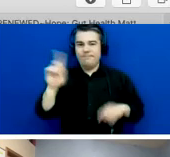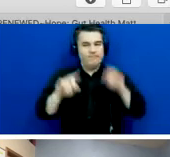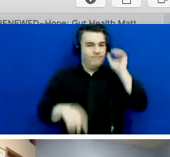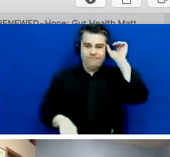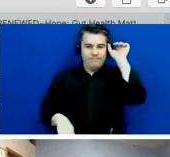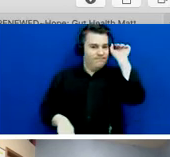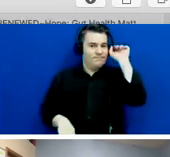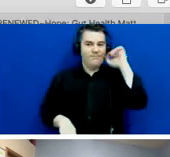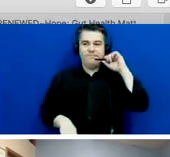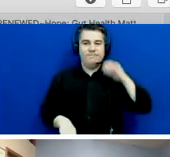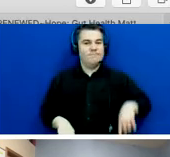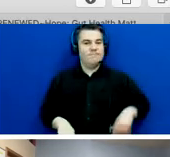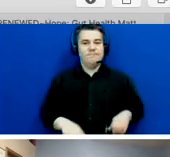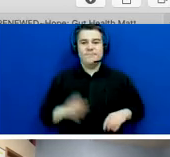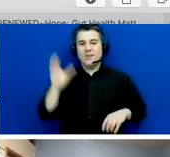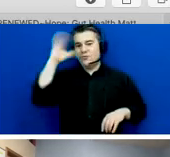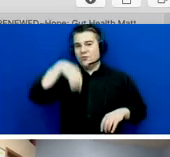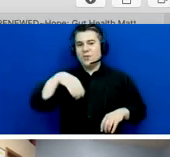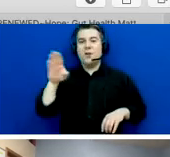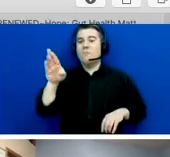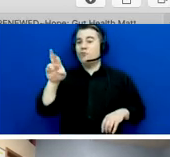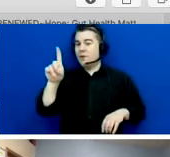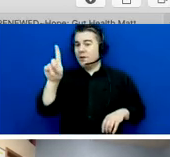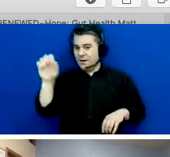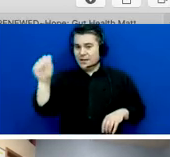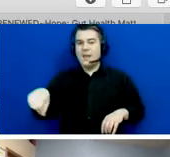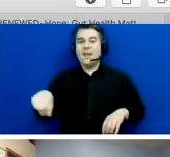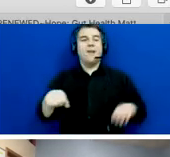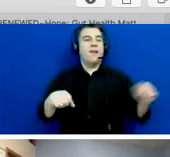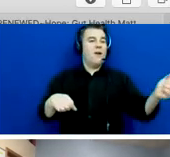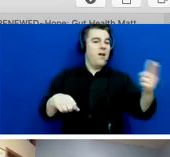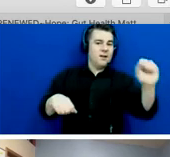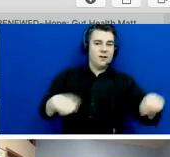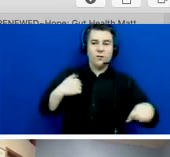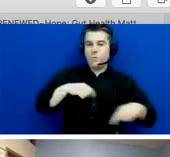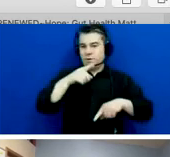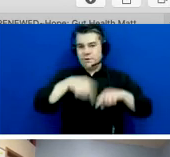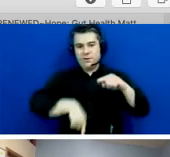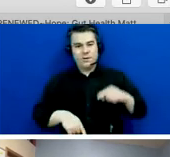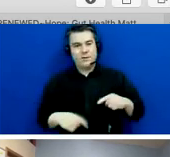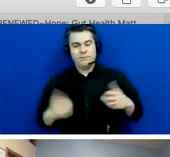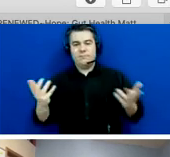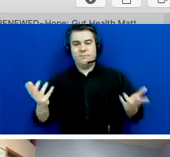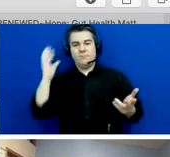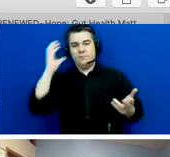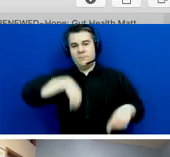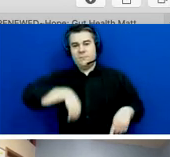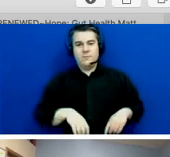This is so weird. I know that Brenda can and everybody can. I don't know why we can't hear her.